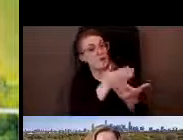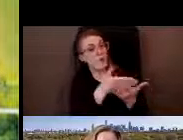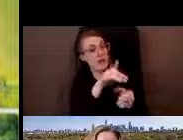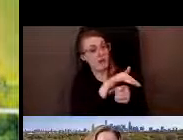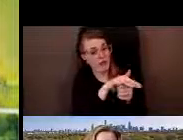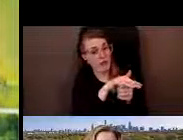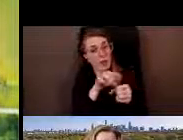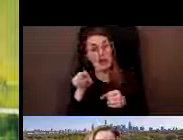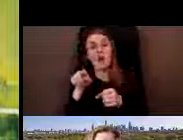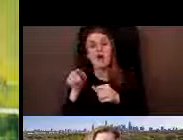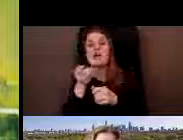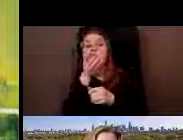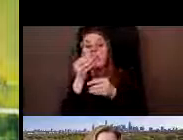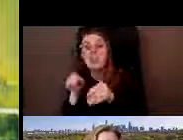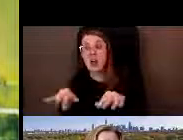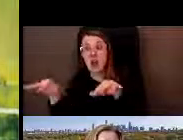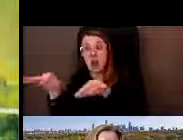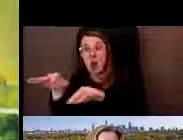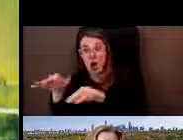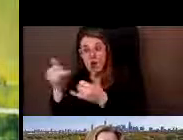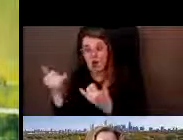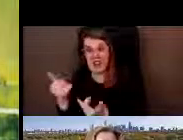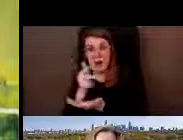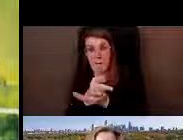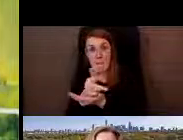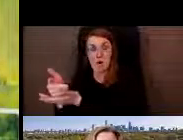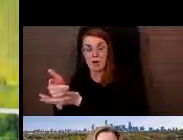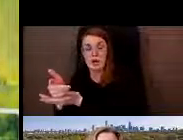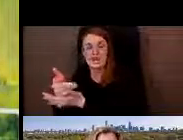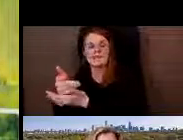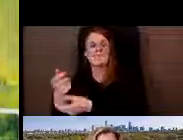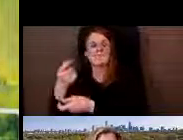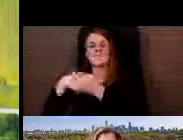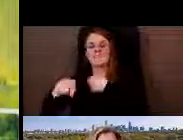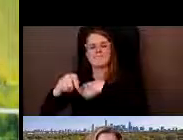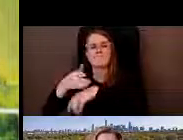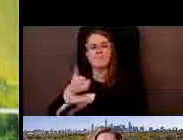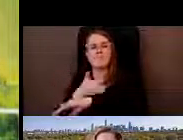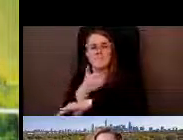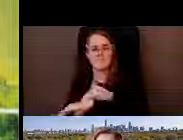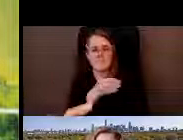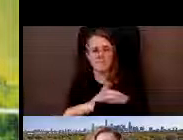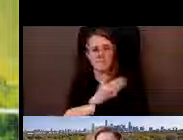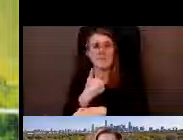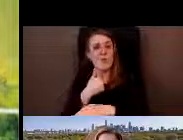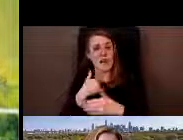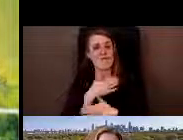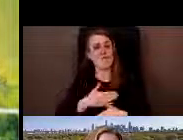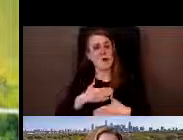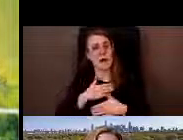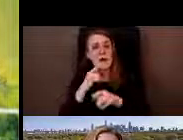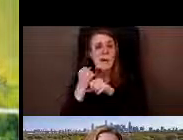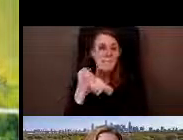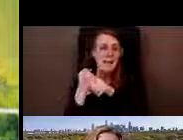a park use instead of parking as it is today. There's a cluster of active recreation fields like baseball,